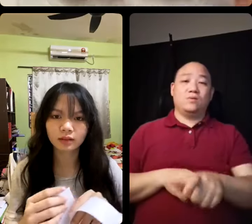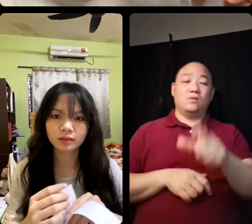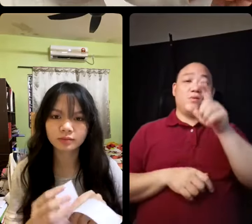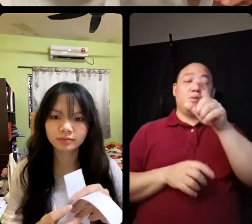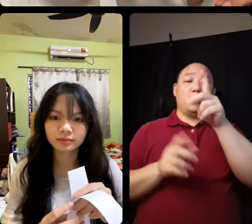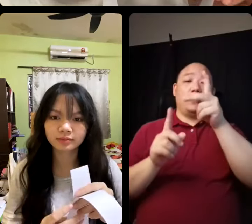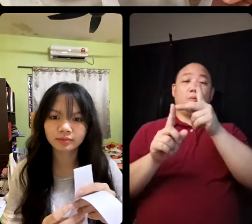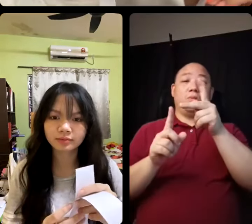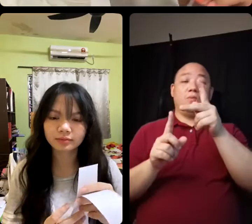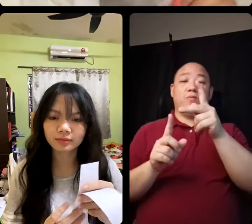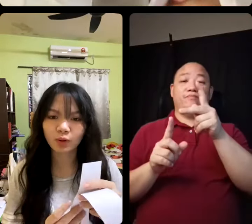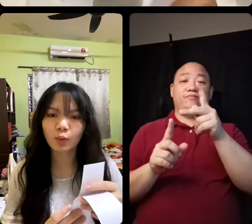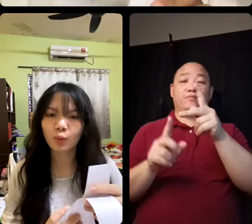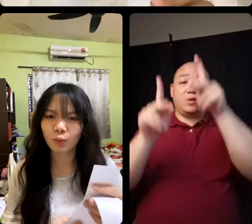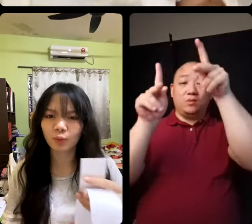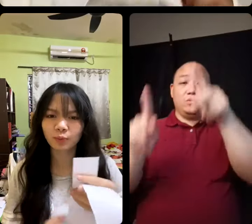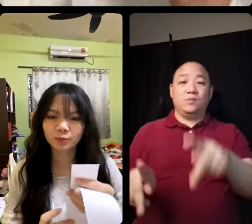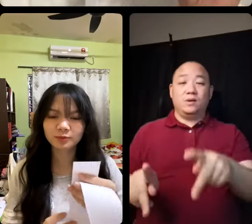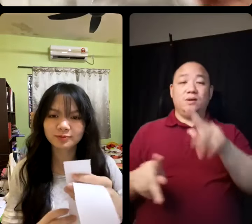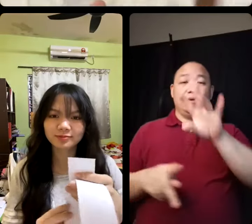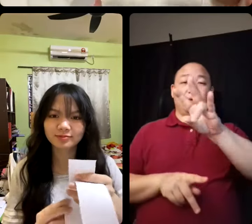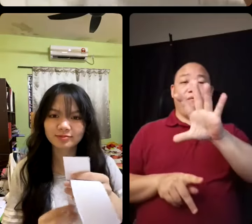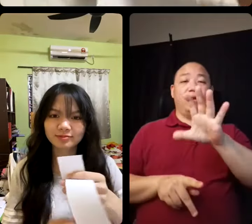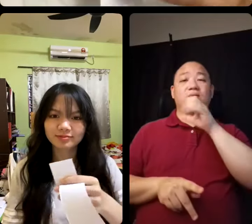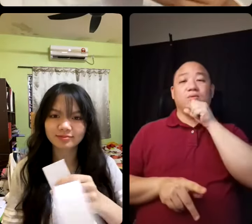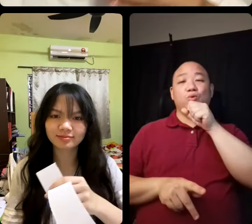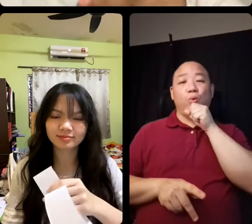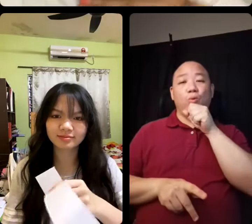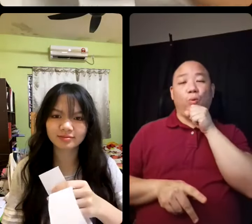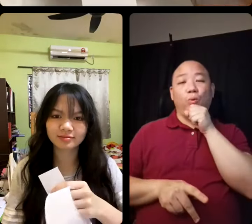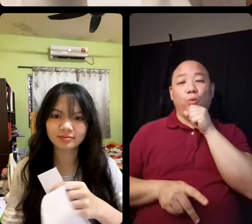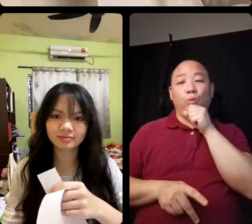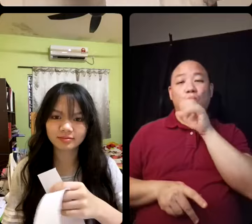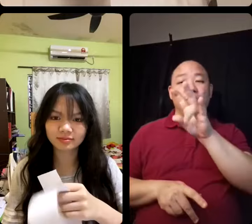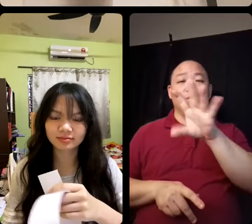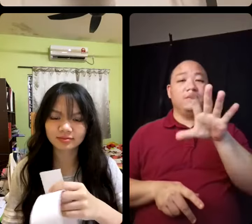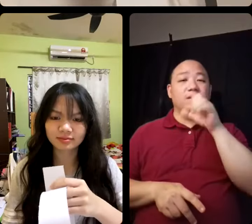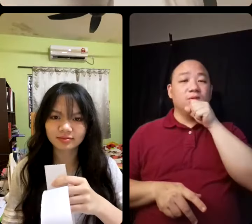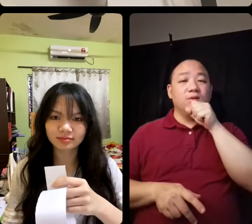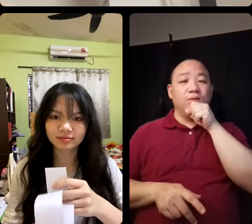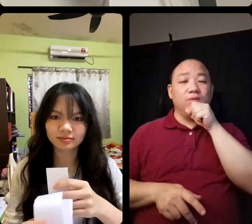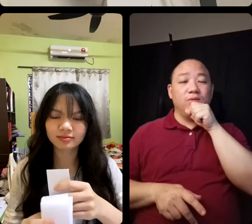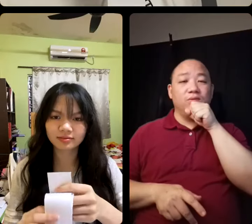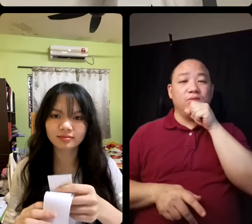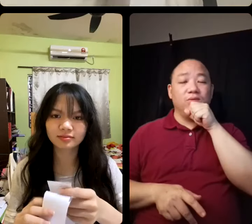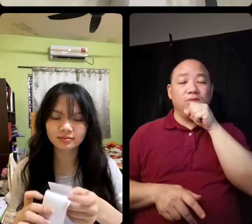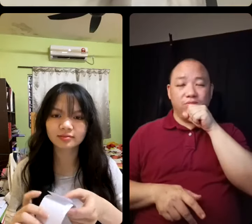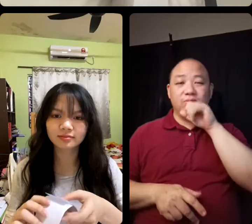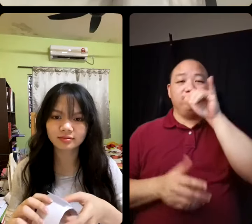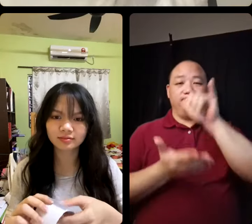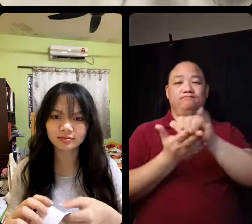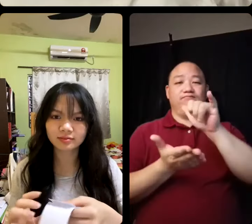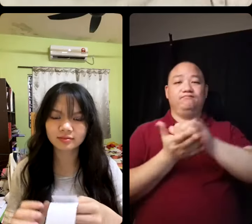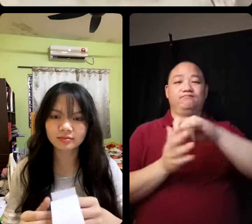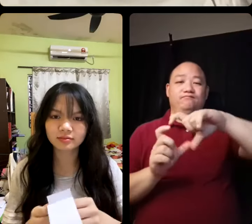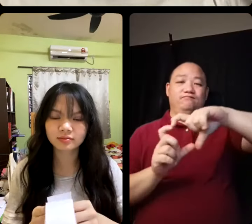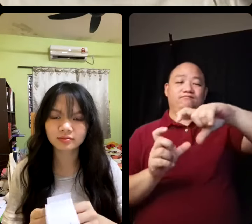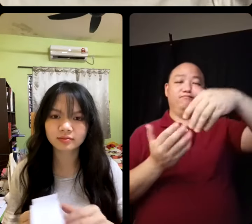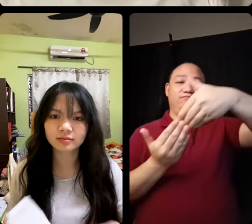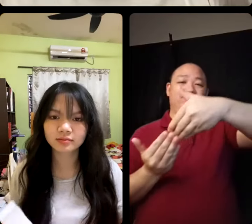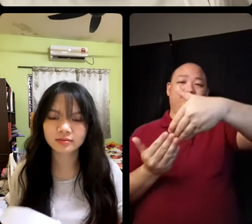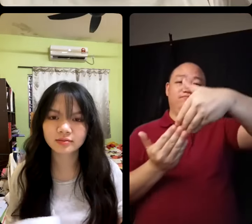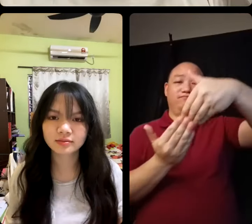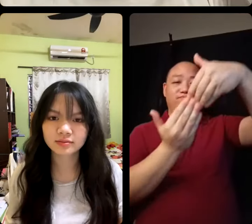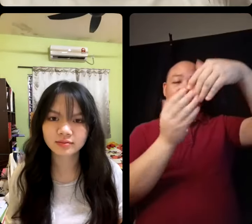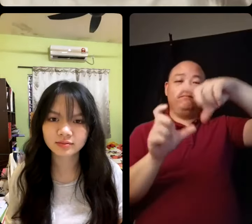of lifespan. So, yes, so that's why there is a 75 cm paper stripes here. And guess what, guys? We are going